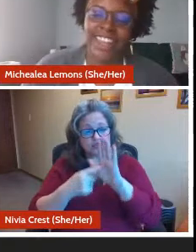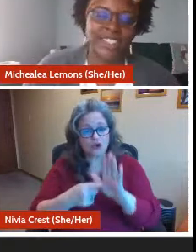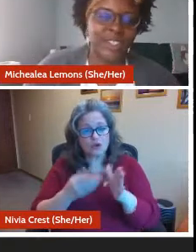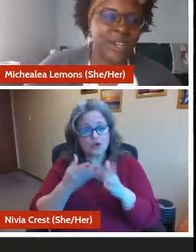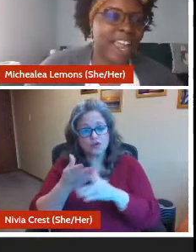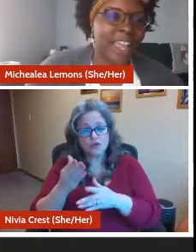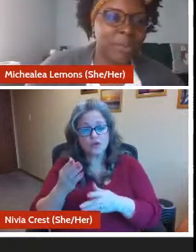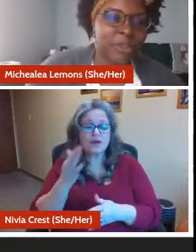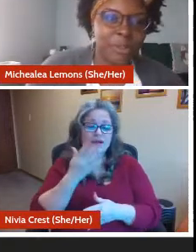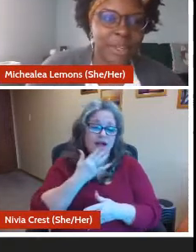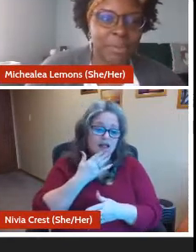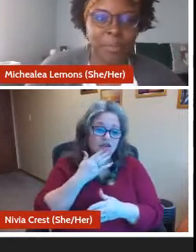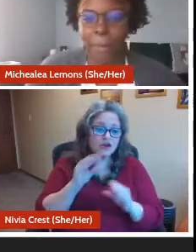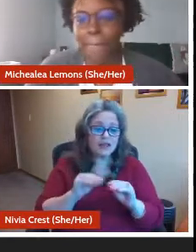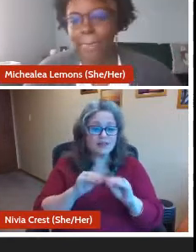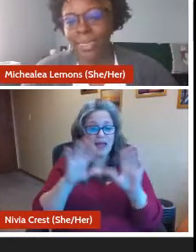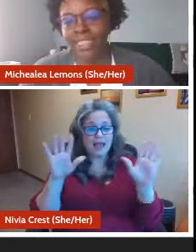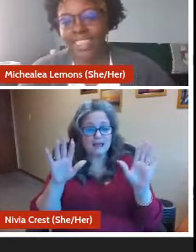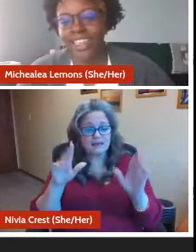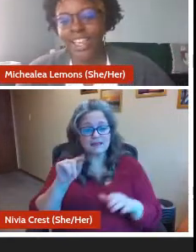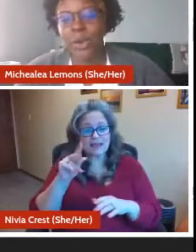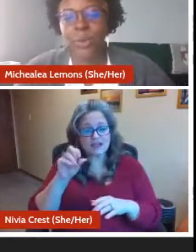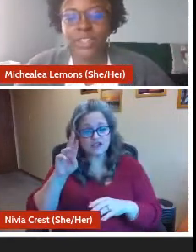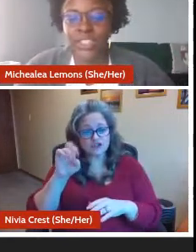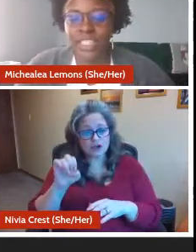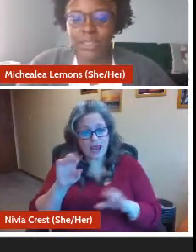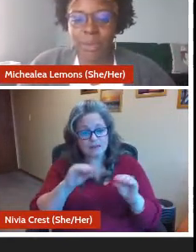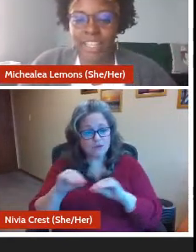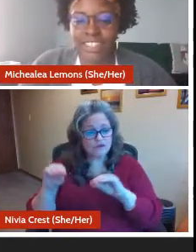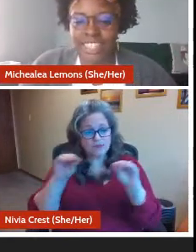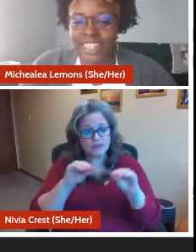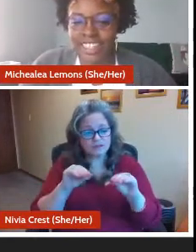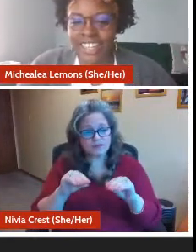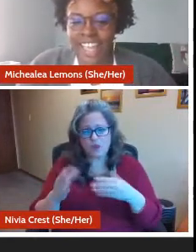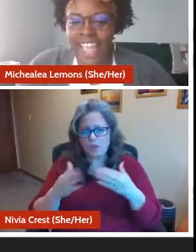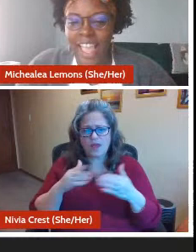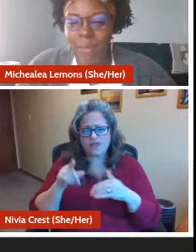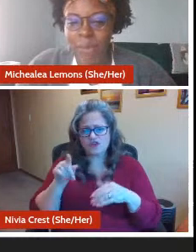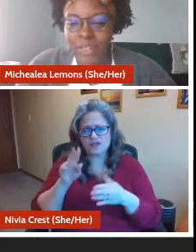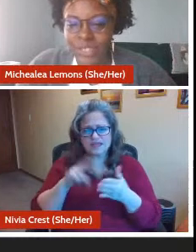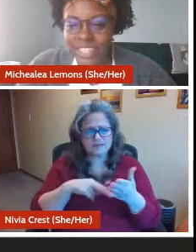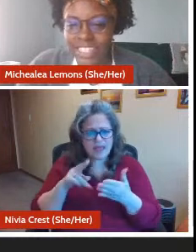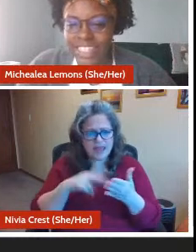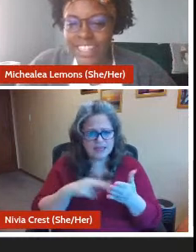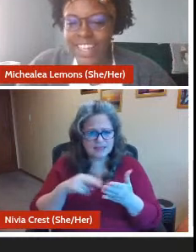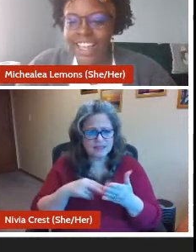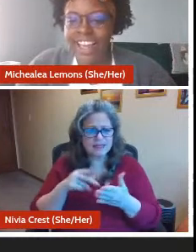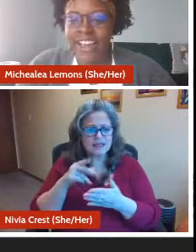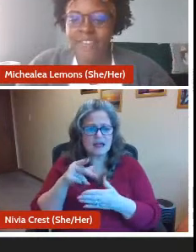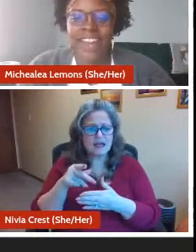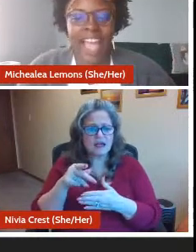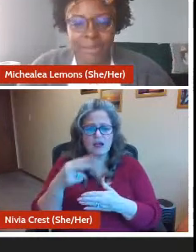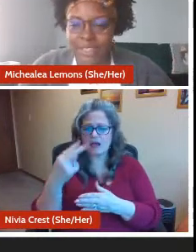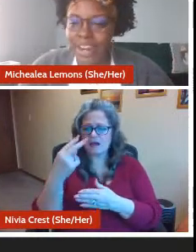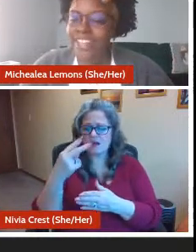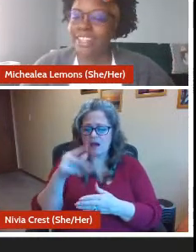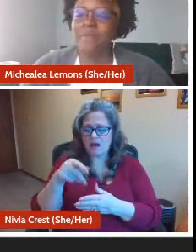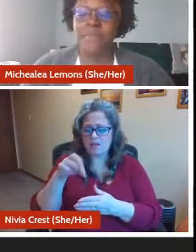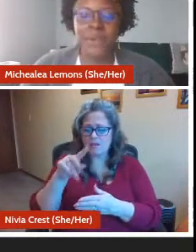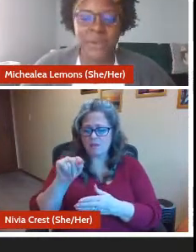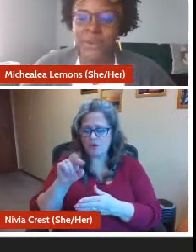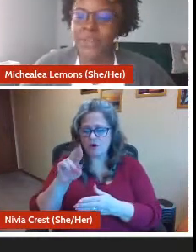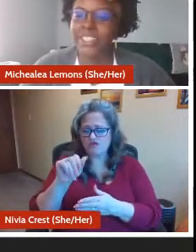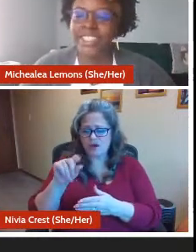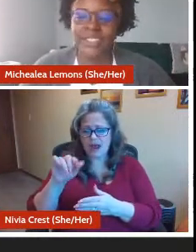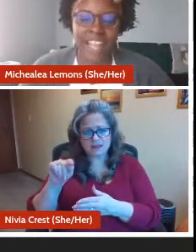light, texture, and movement. Whether she is painting a portrait, an abstract,